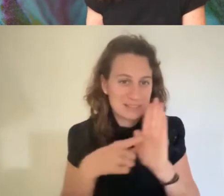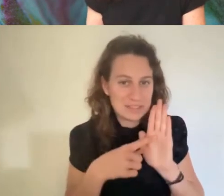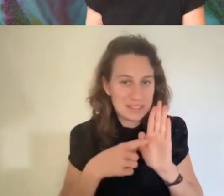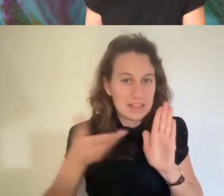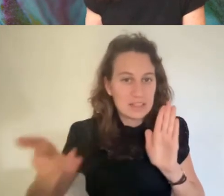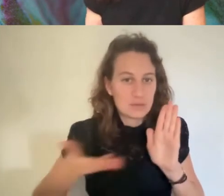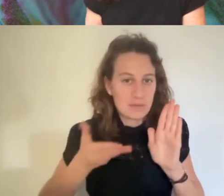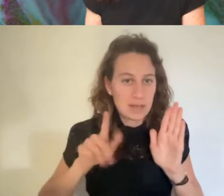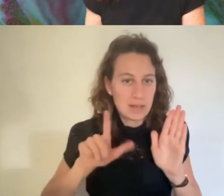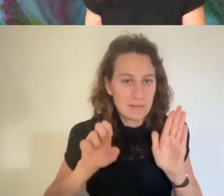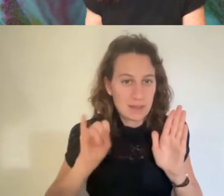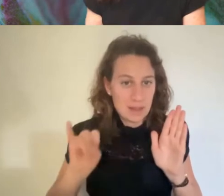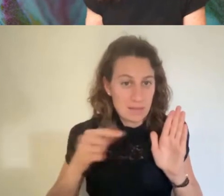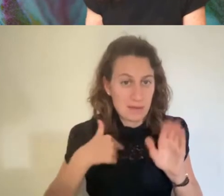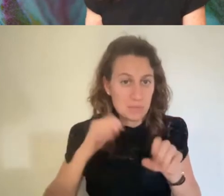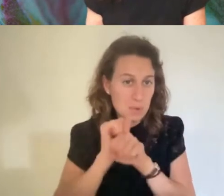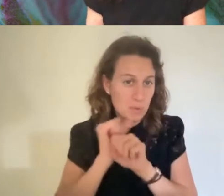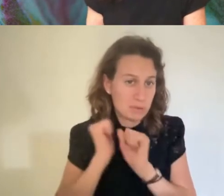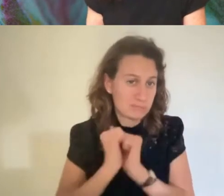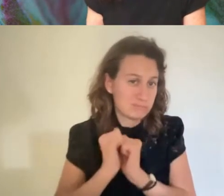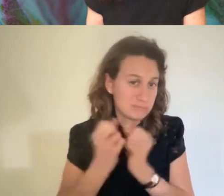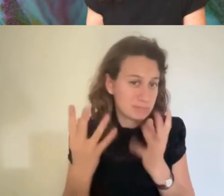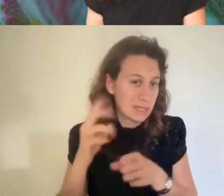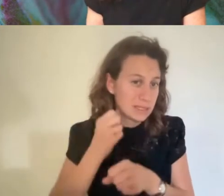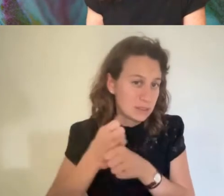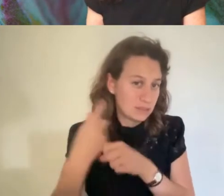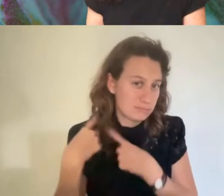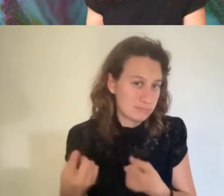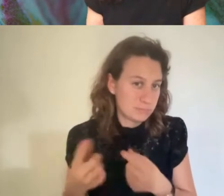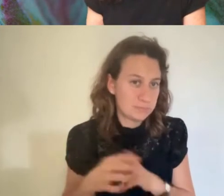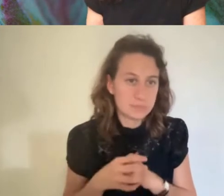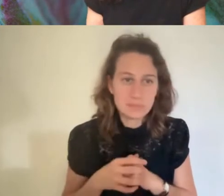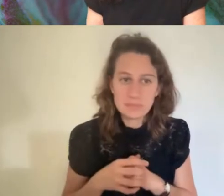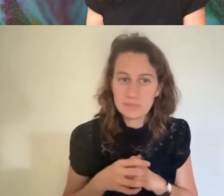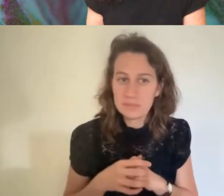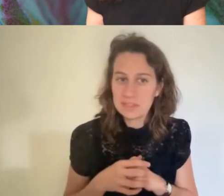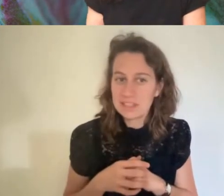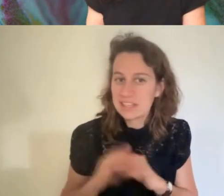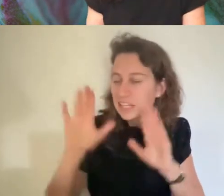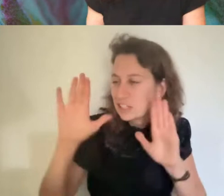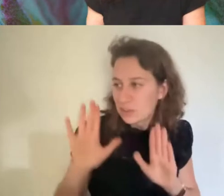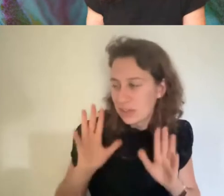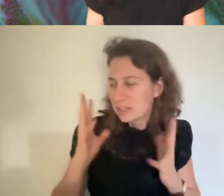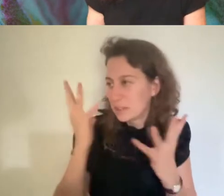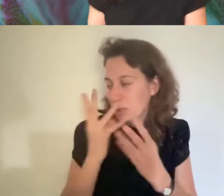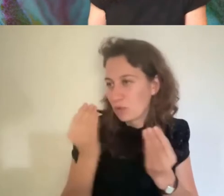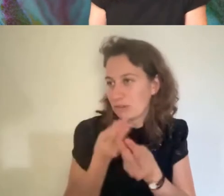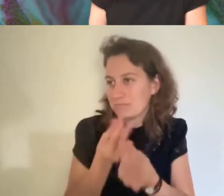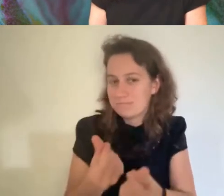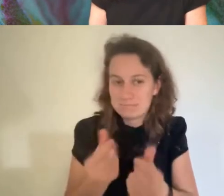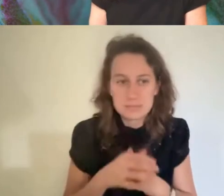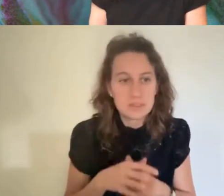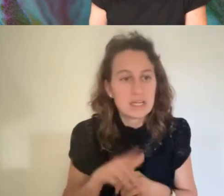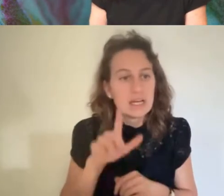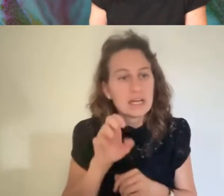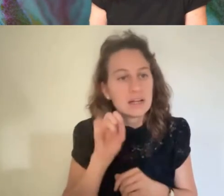Lei, whom I've worked with closely for years. That's so great. I'm so glad this worked out so beautifully. And Lei,